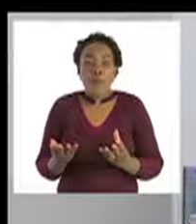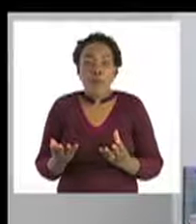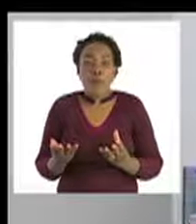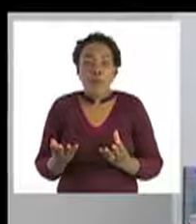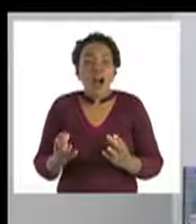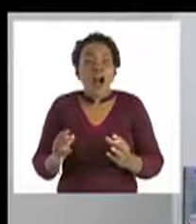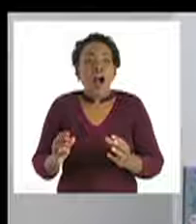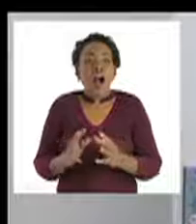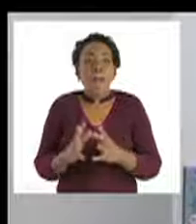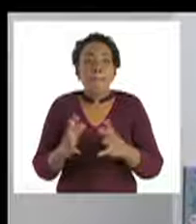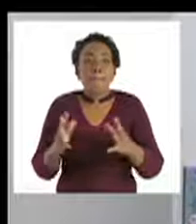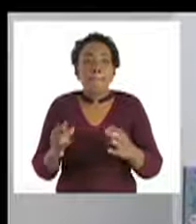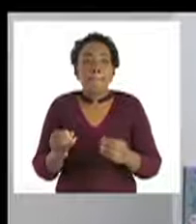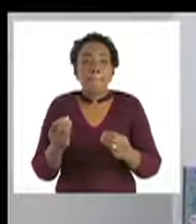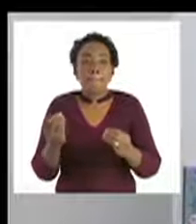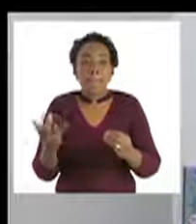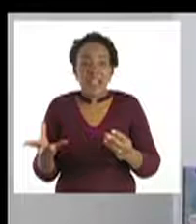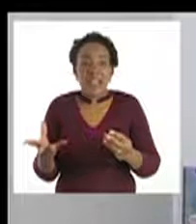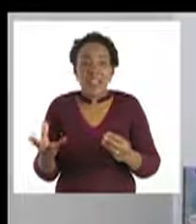many